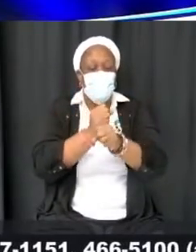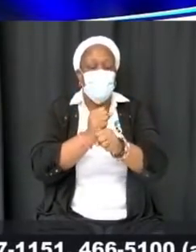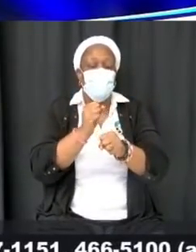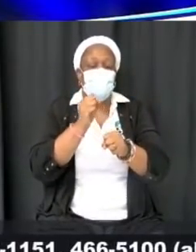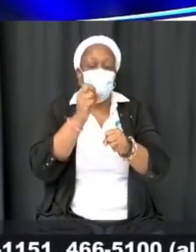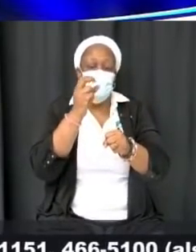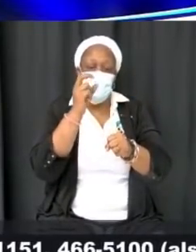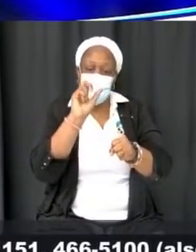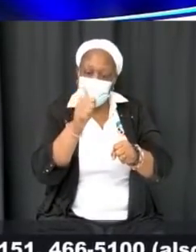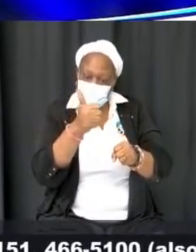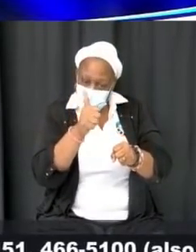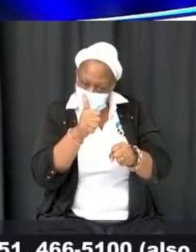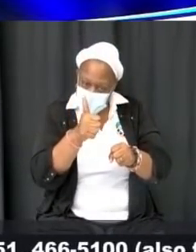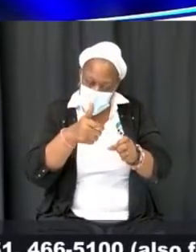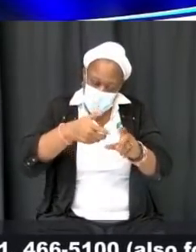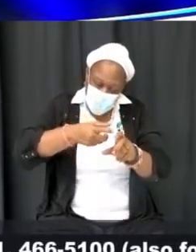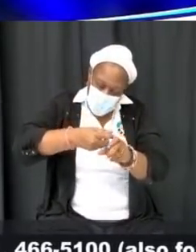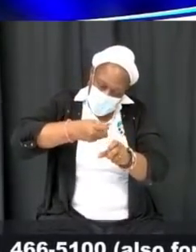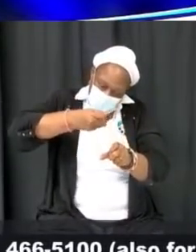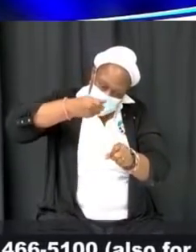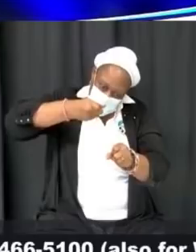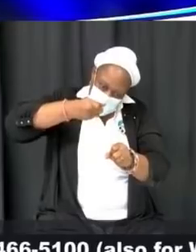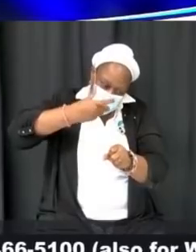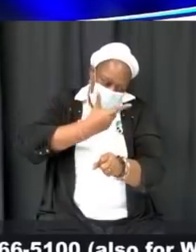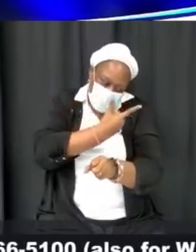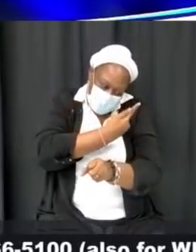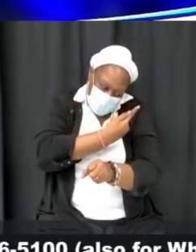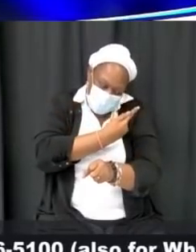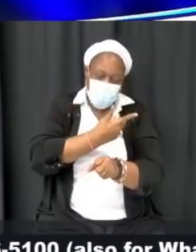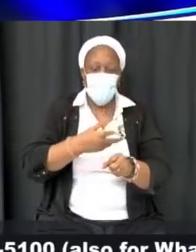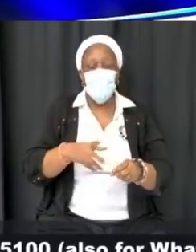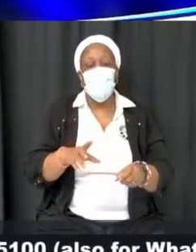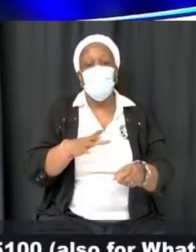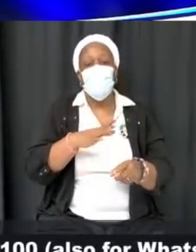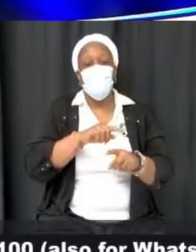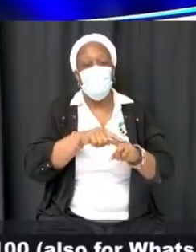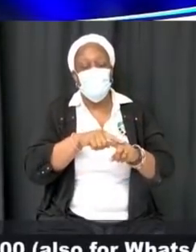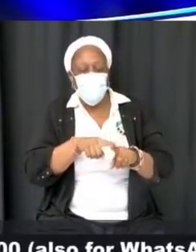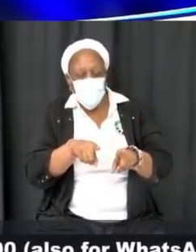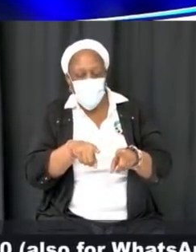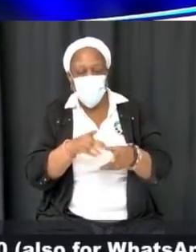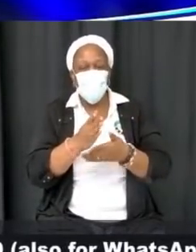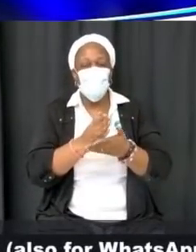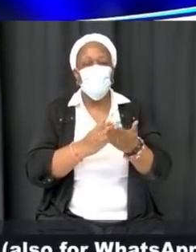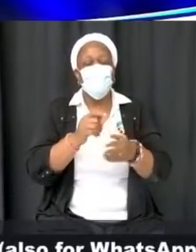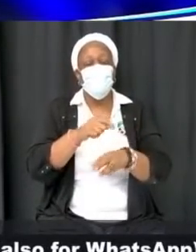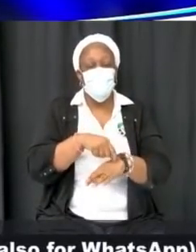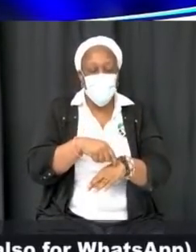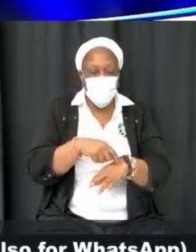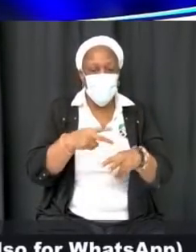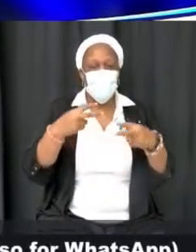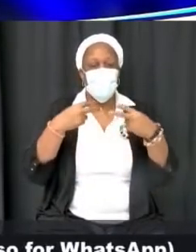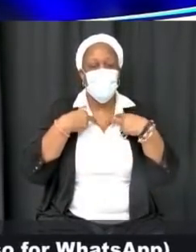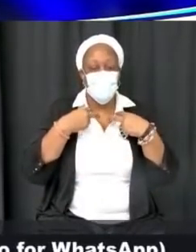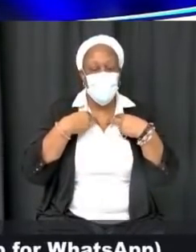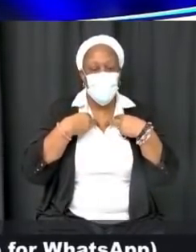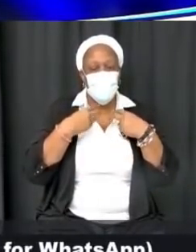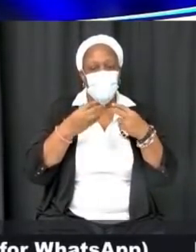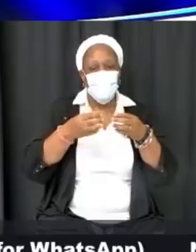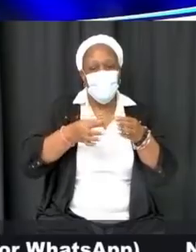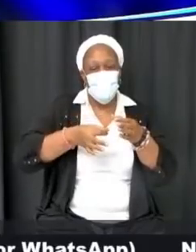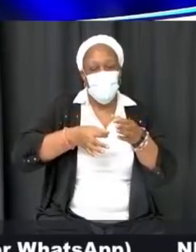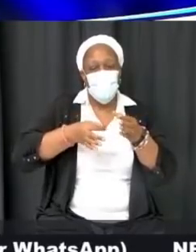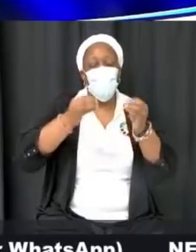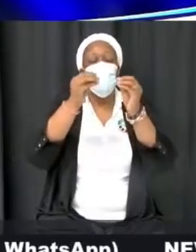because the manufacturers have to account for spillage and dead space in the needles,